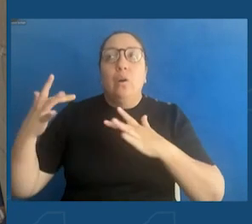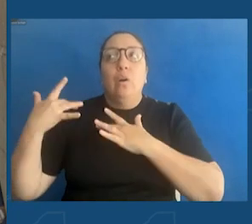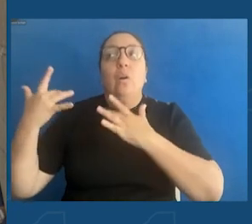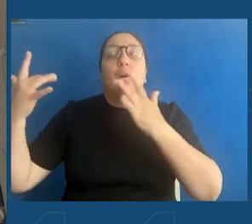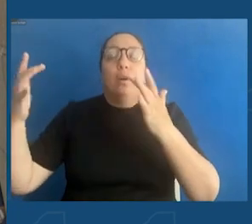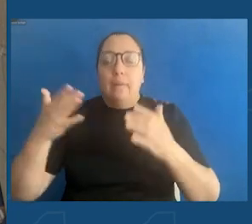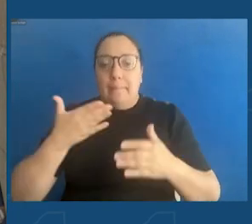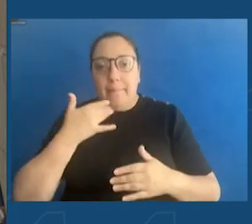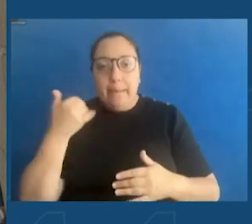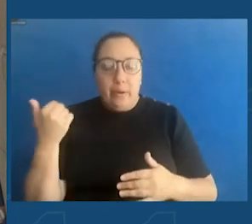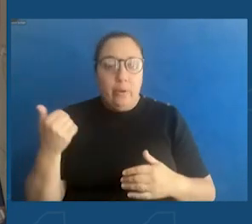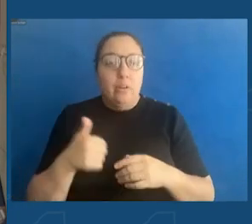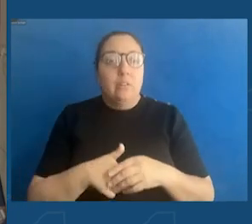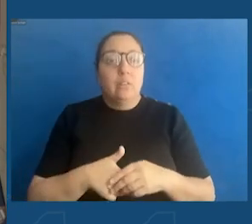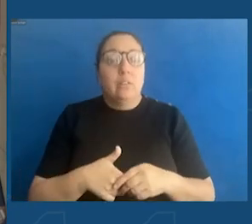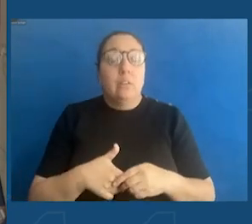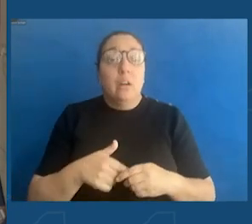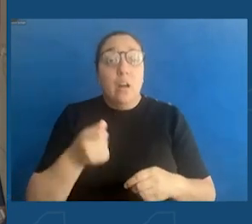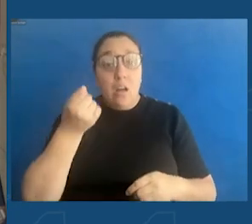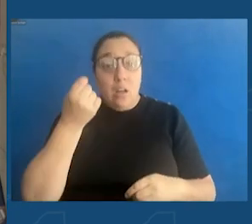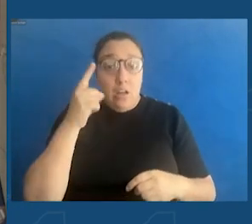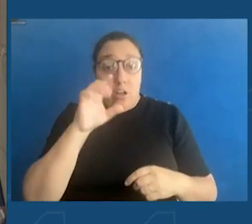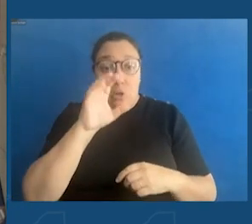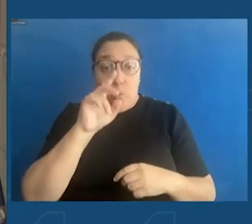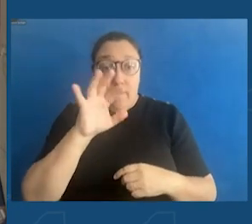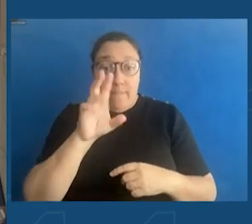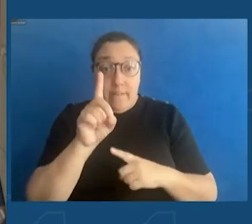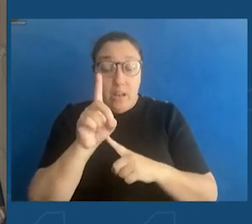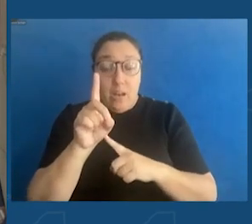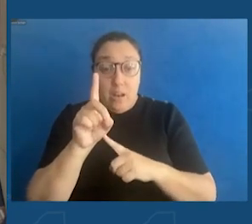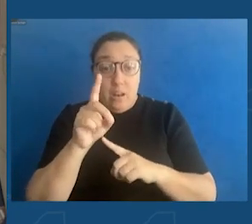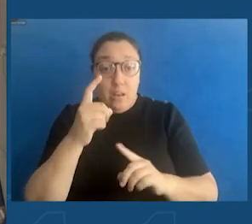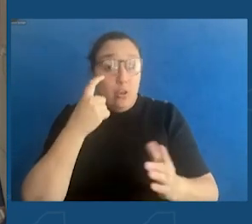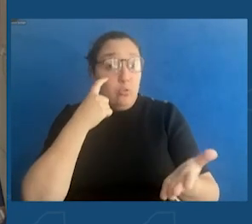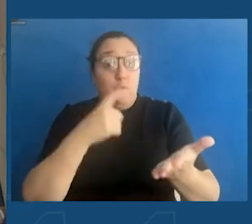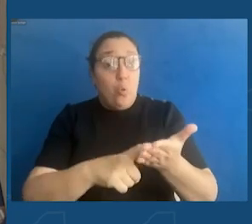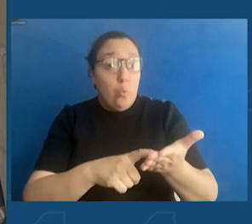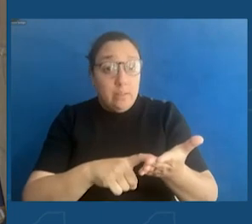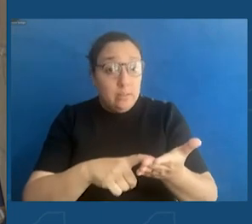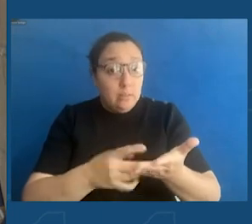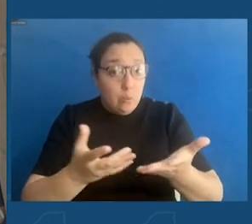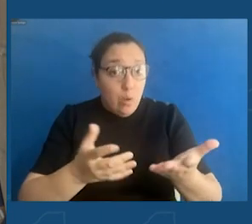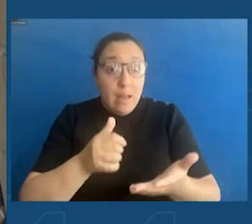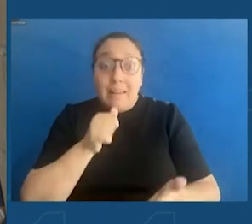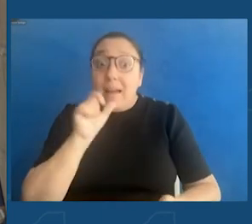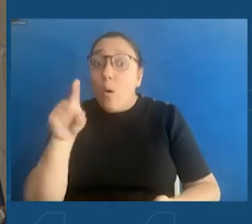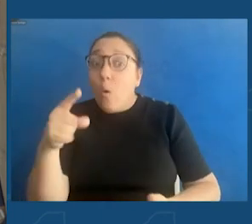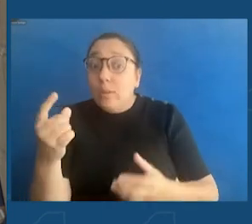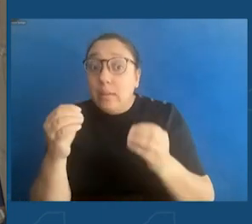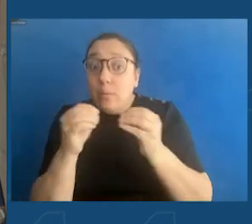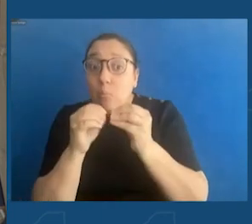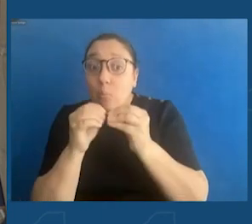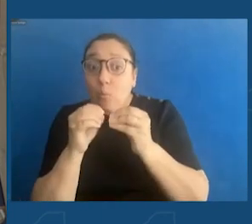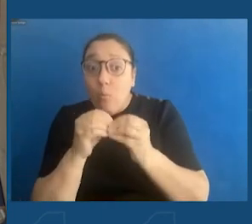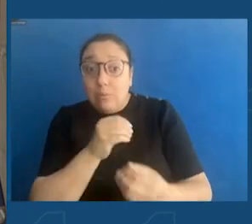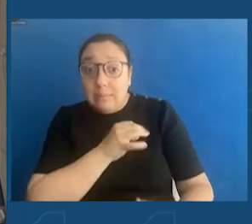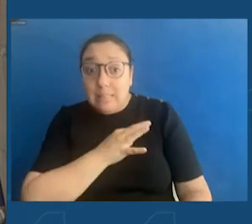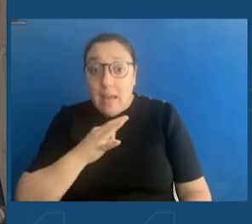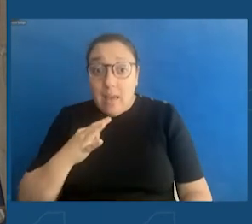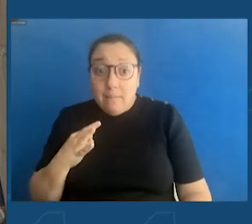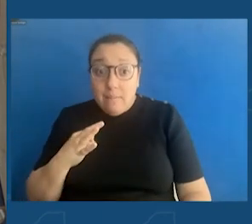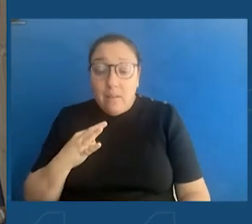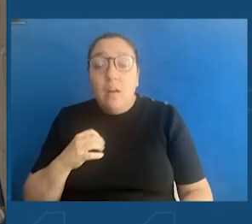as I mentioned at the beginning, it didn't just put a spotlight on the need for more personnel, more professionals. It also showed